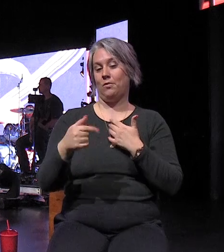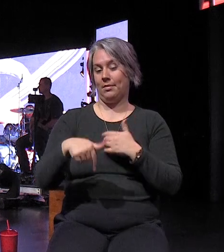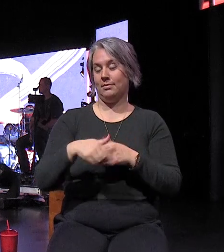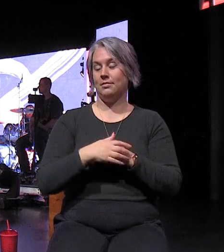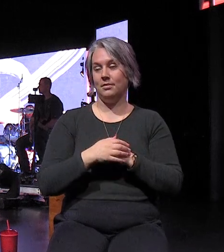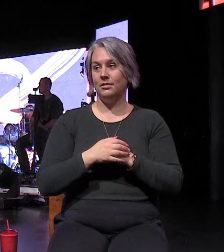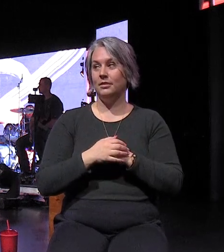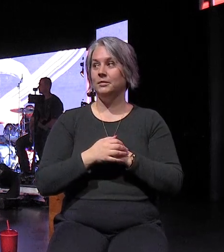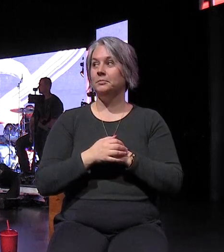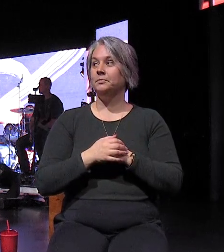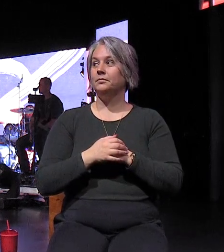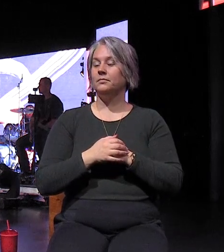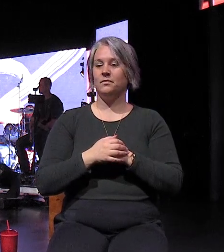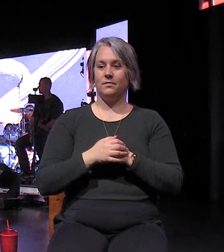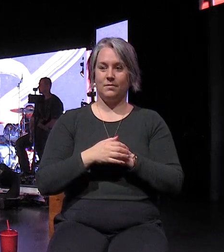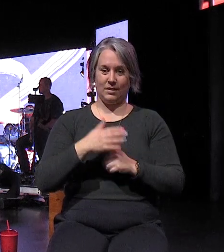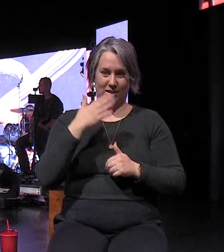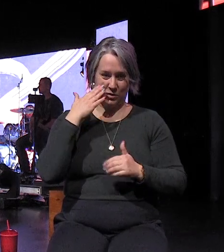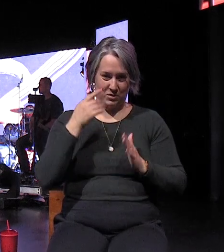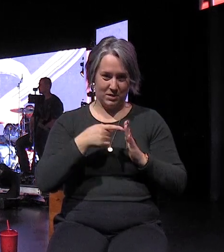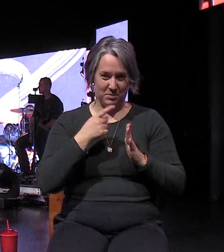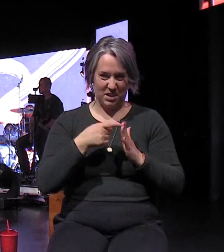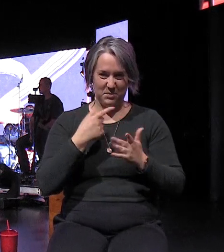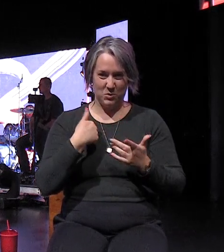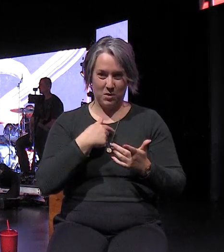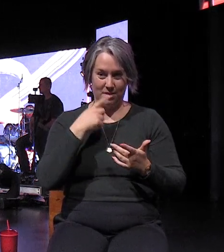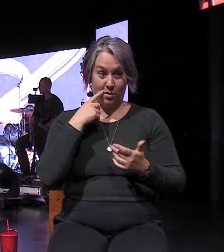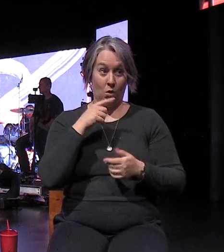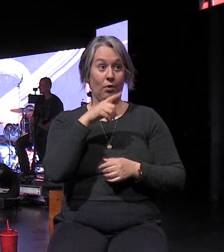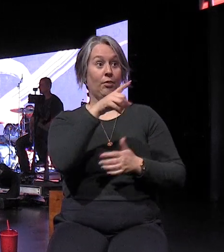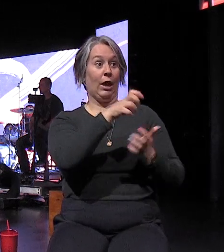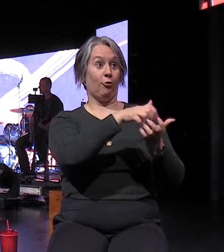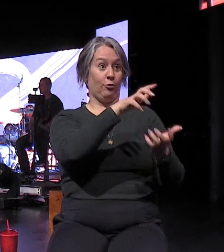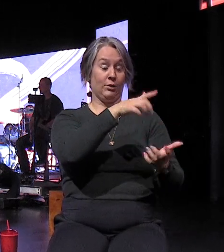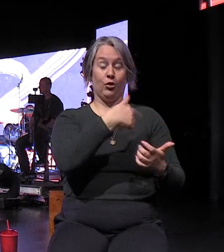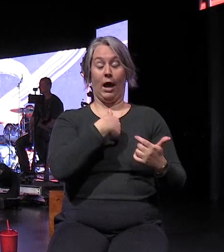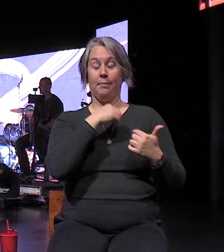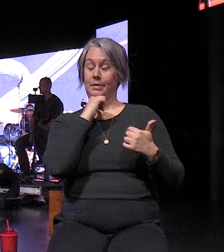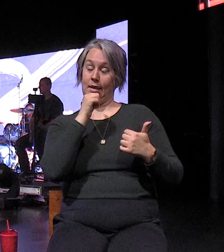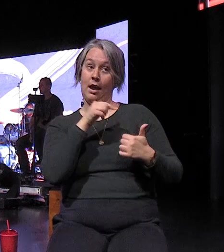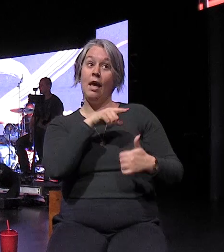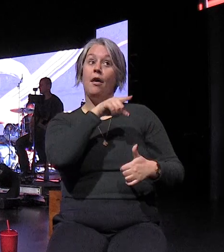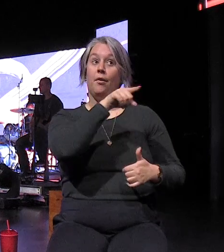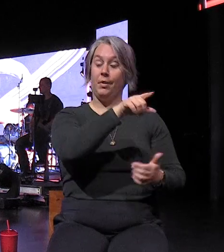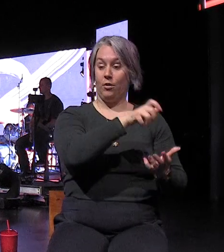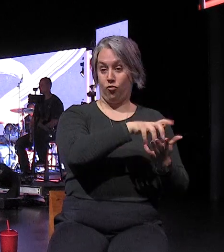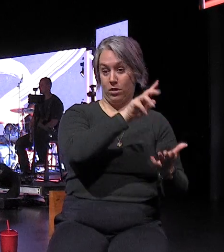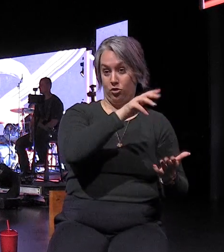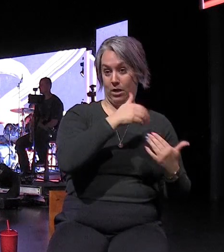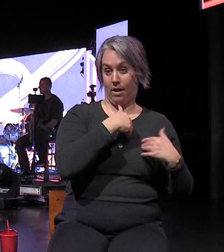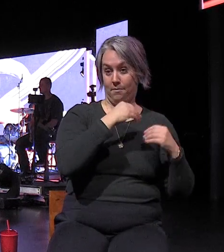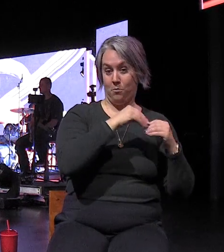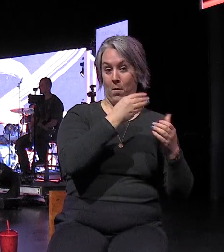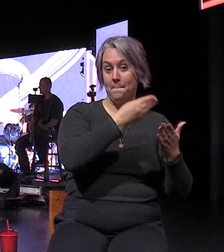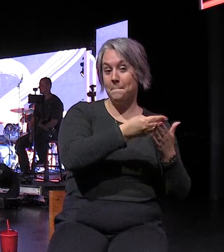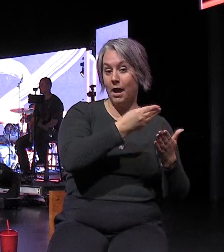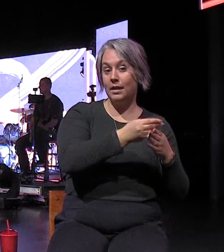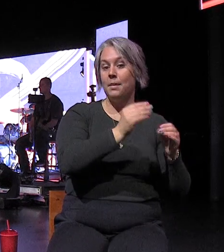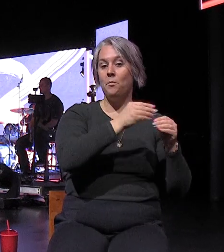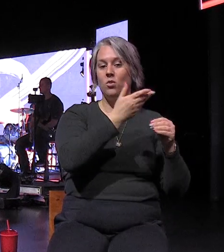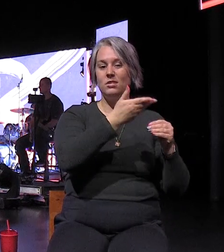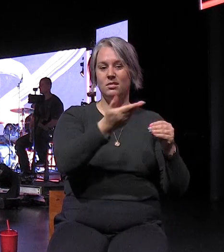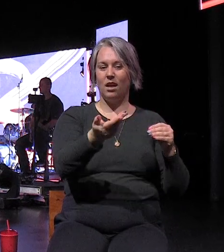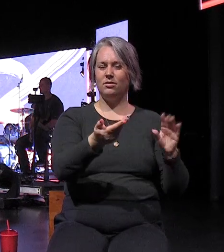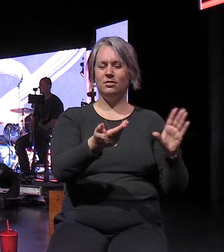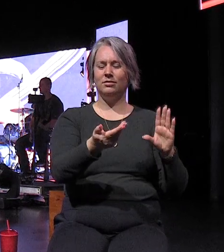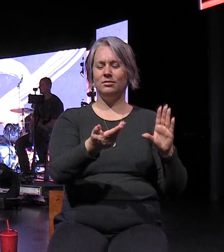easy to think of somebody else as rich, right? Somebody that makes more money and has more stuff than we do. But perspective is